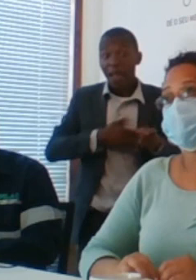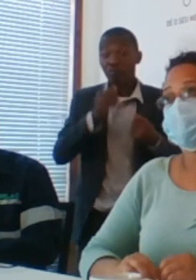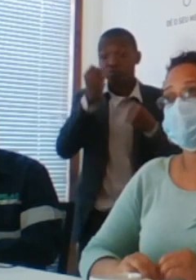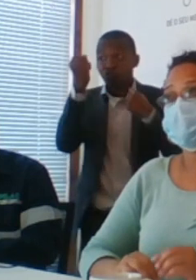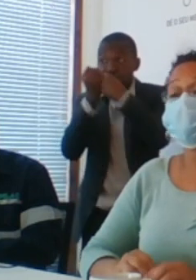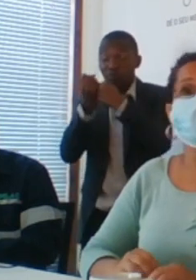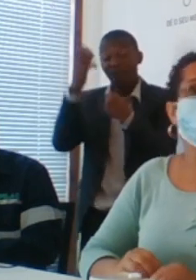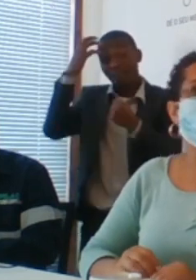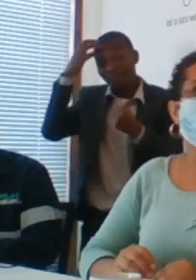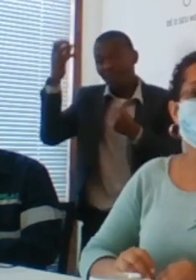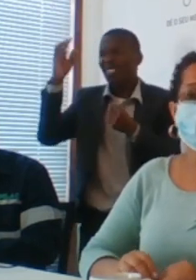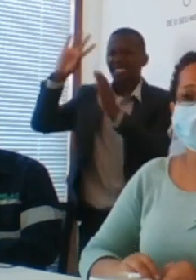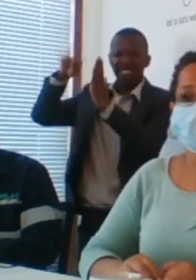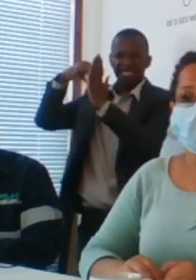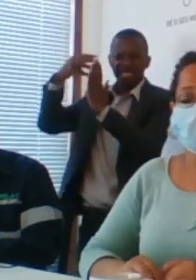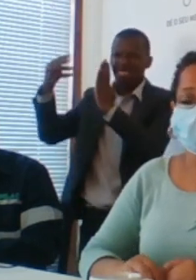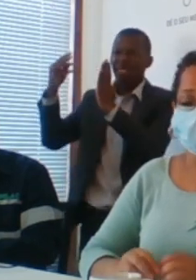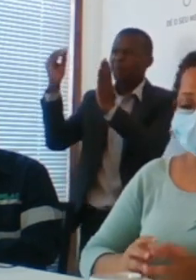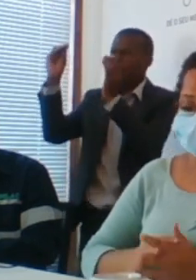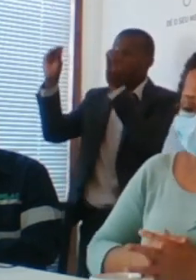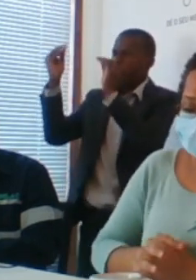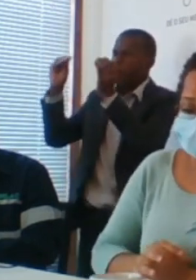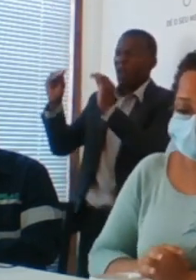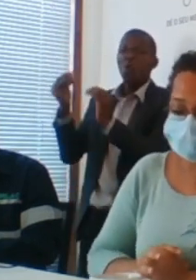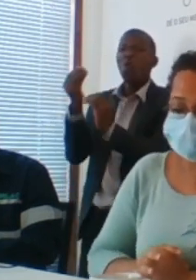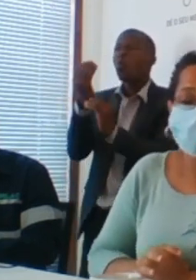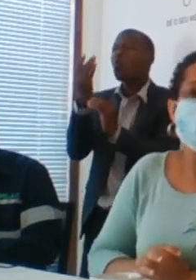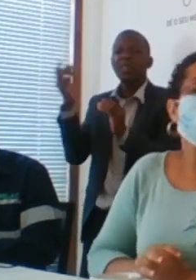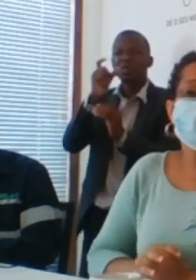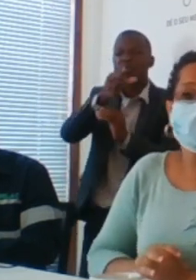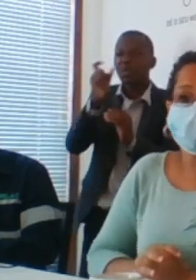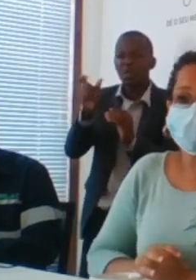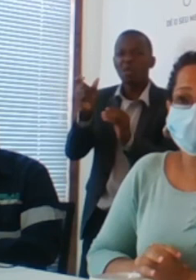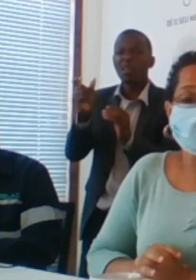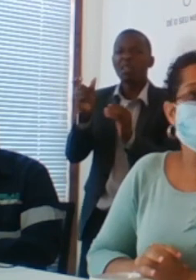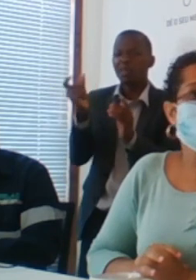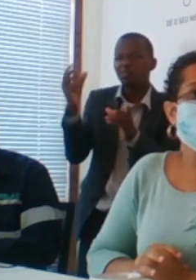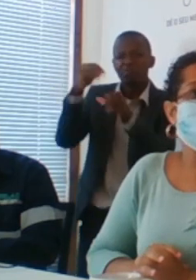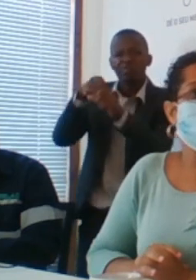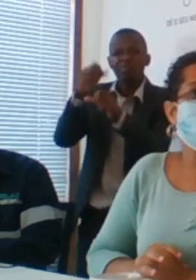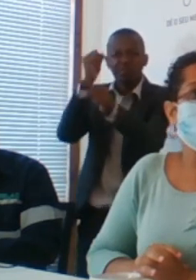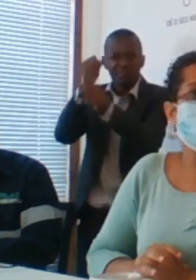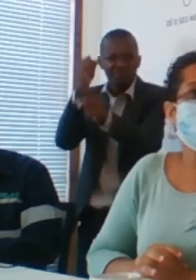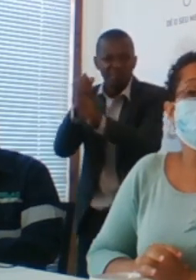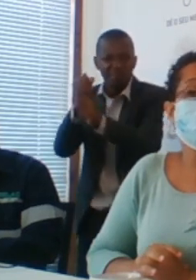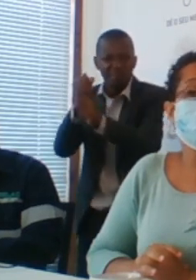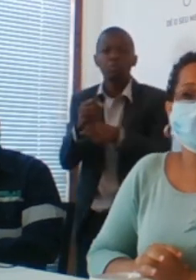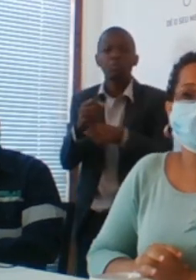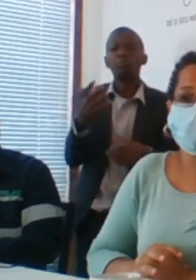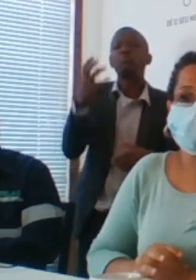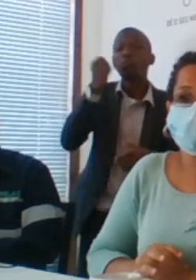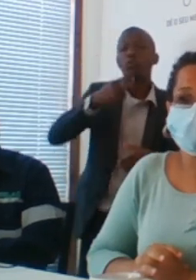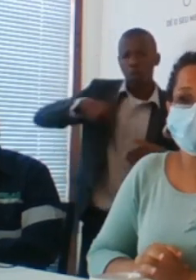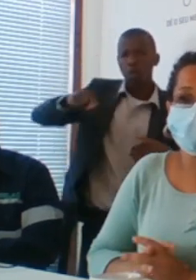government rating of hiring special disability employees, we can conduct assessments and we can show you